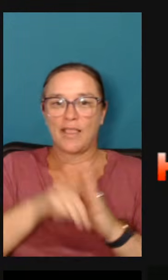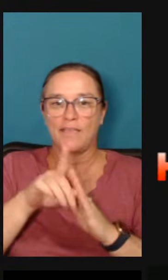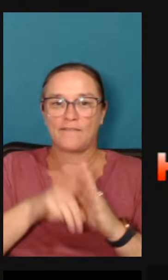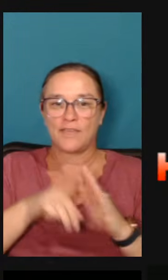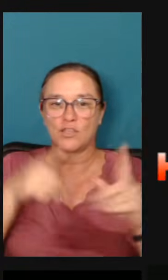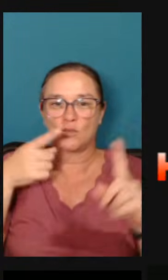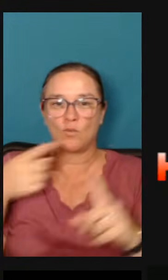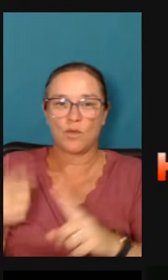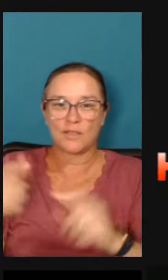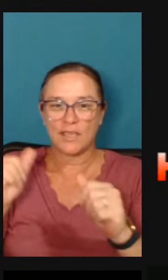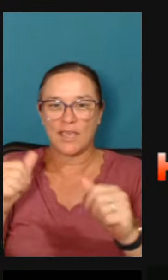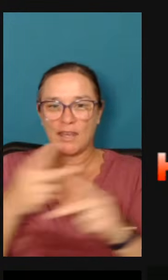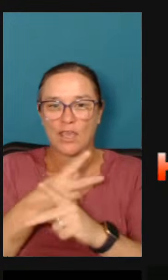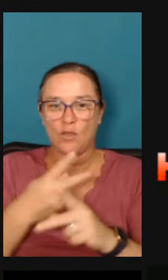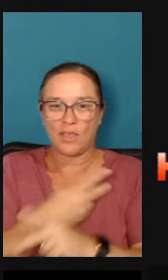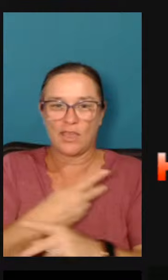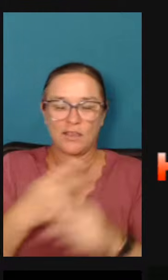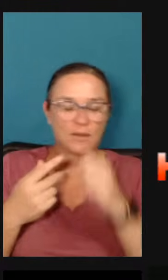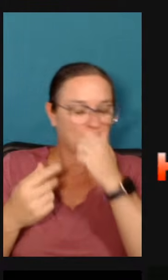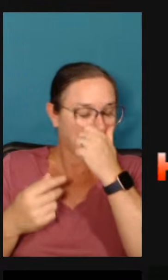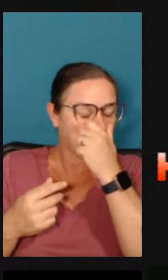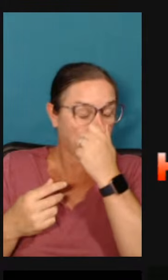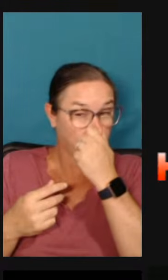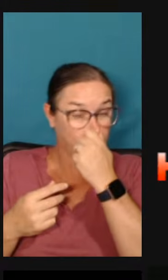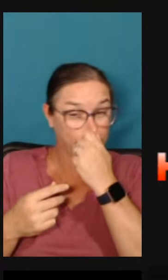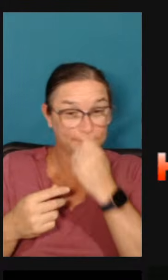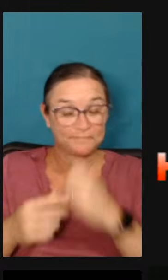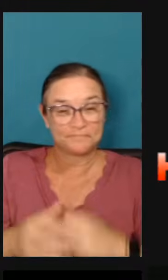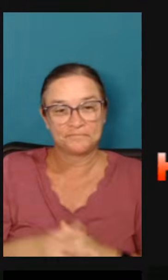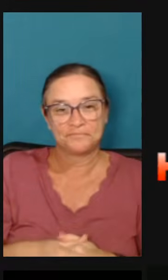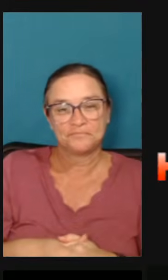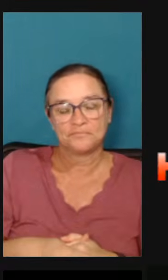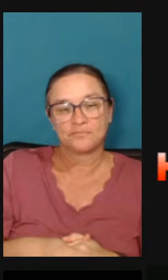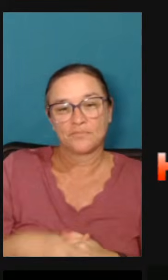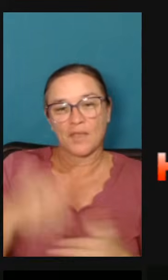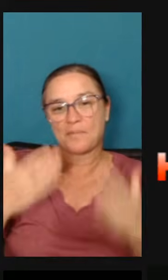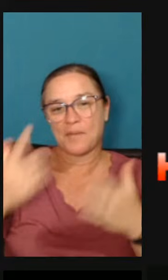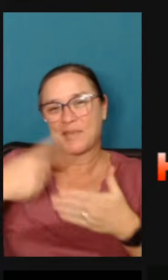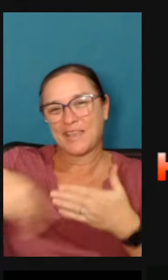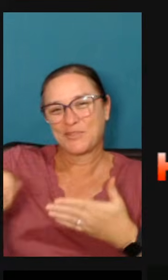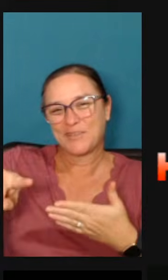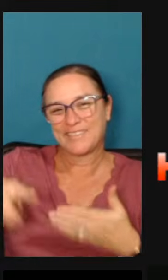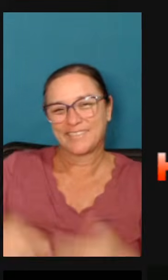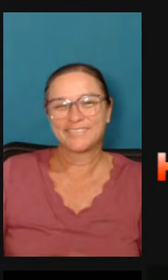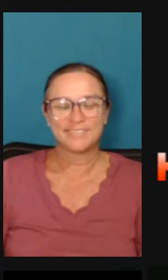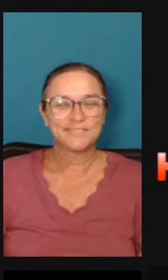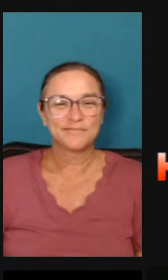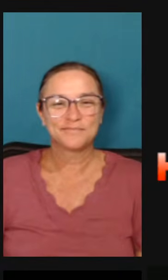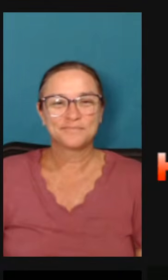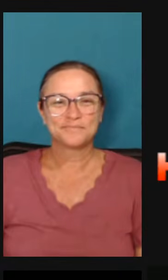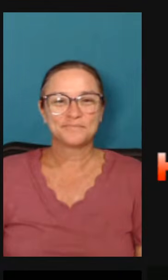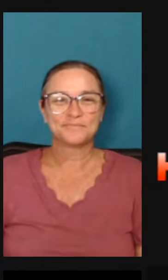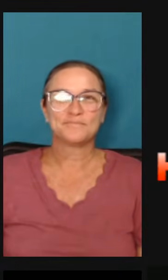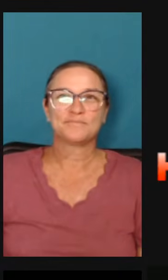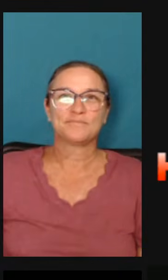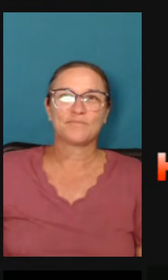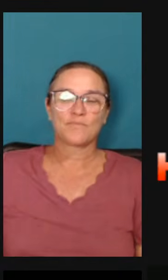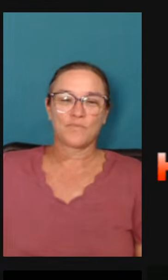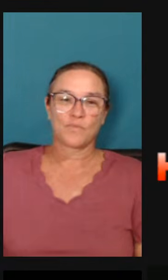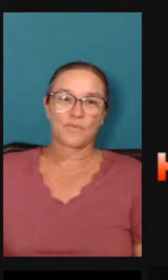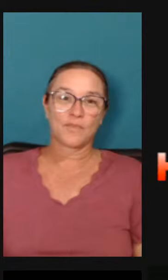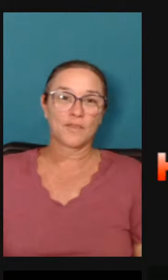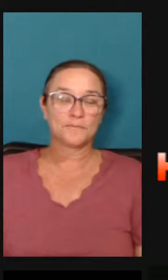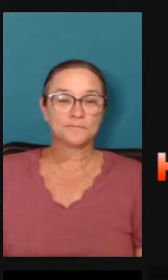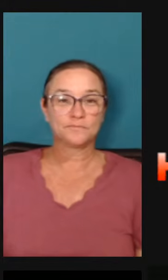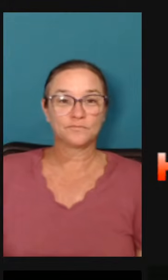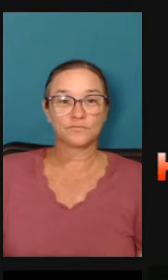it, but I can't do that instantly on air for you guys. No. Maybe next week. Yep. Than that, we'll